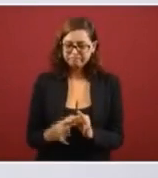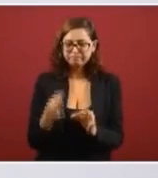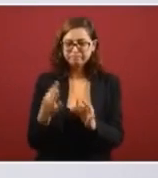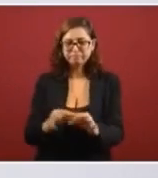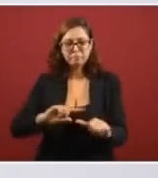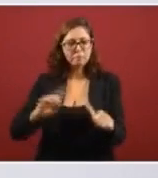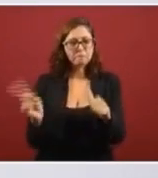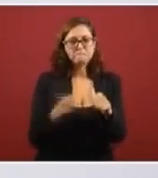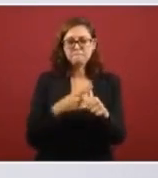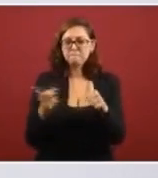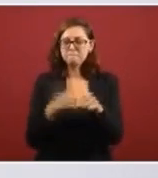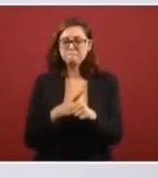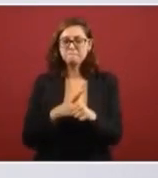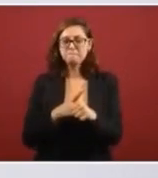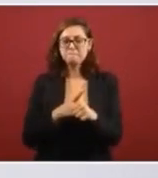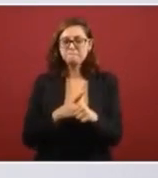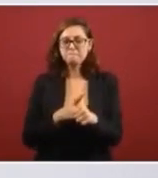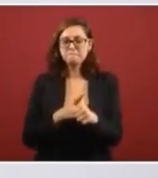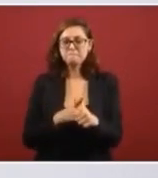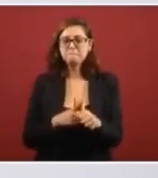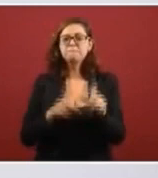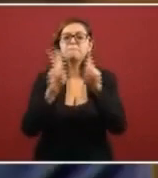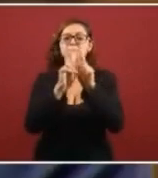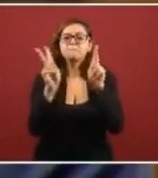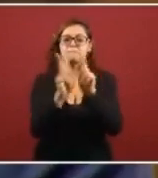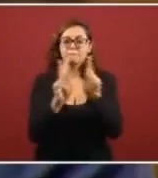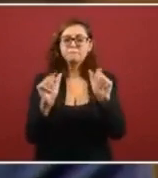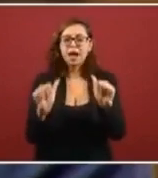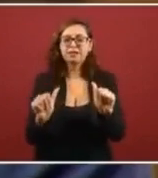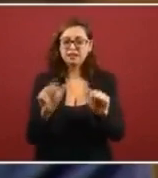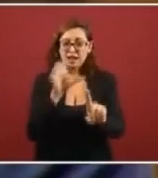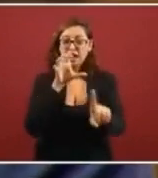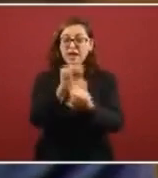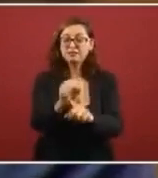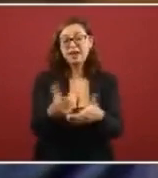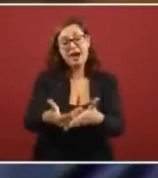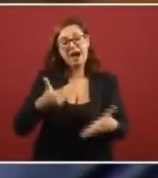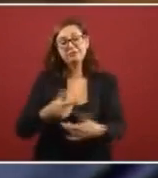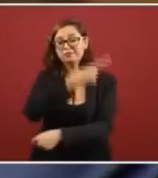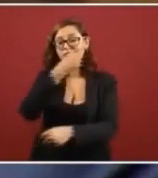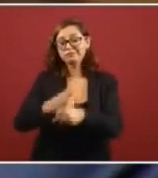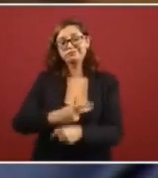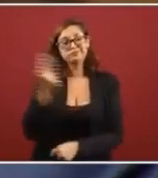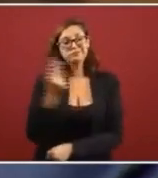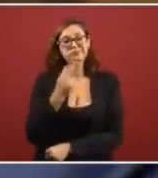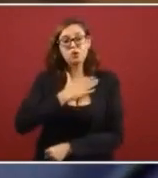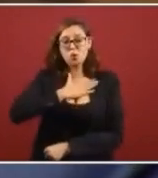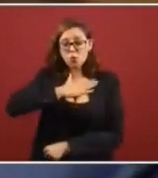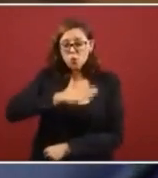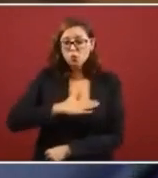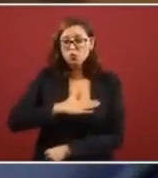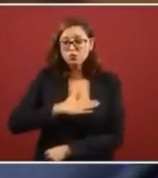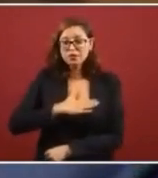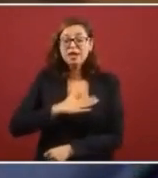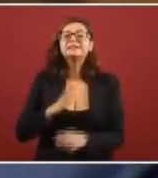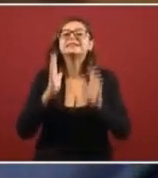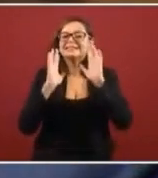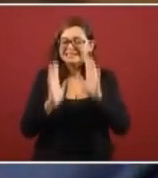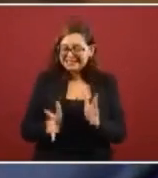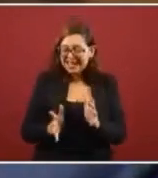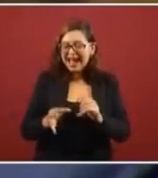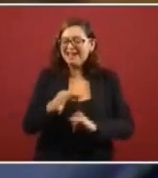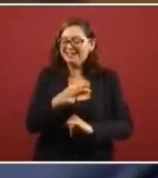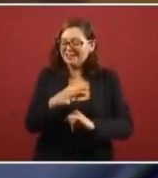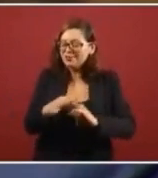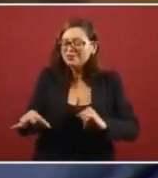by the principle that peace is fruit of justice and now I'm